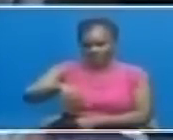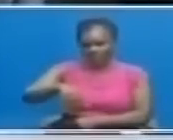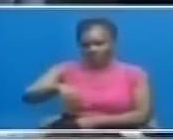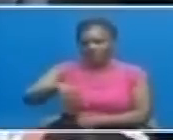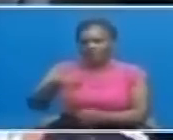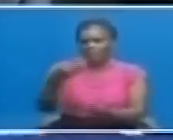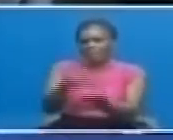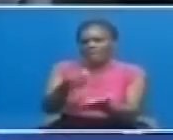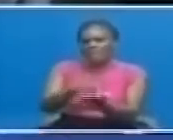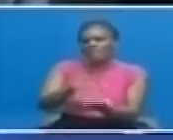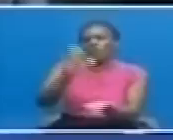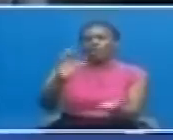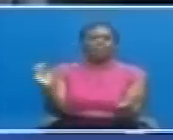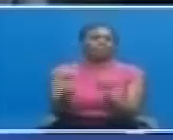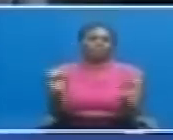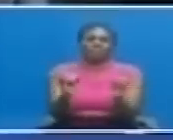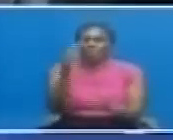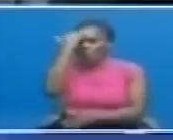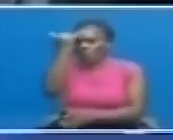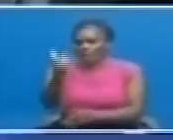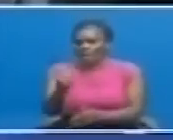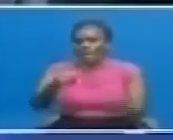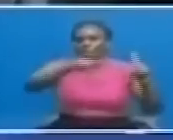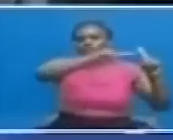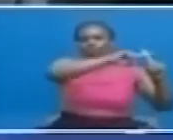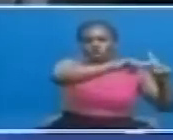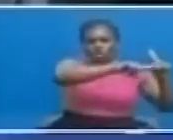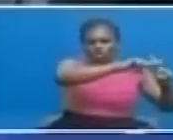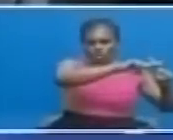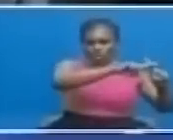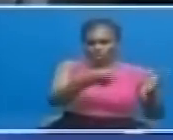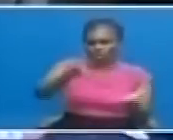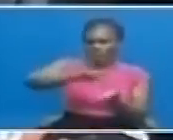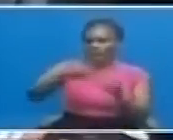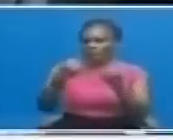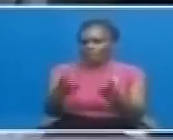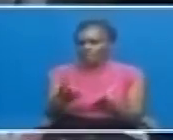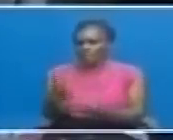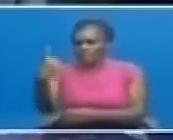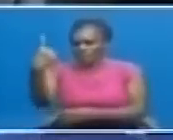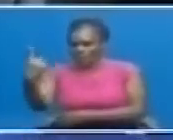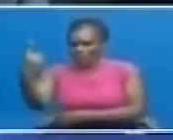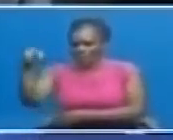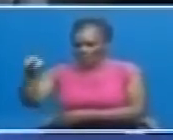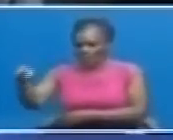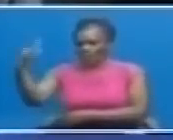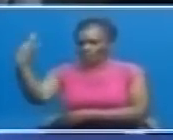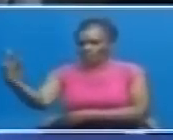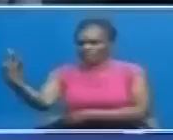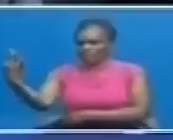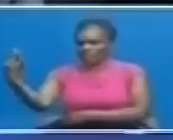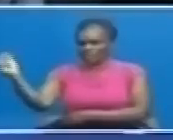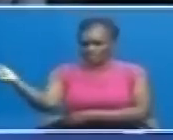of money, given that the sum total of the increment only amounts to 1.3 billion per month,